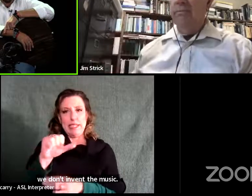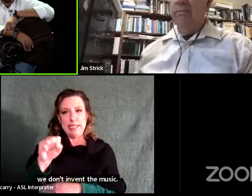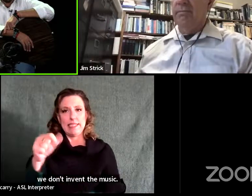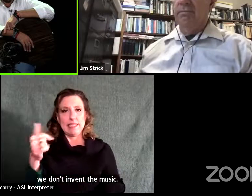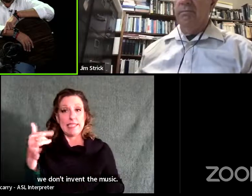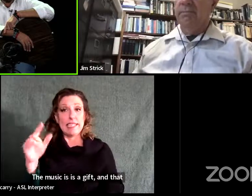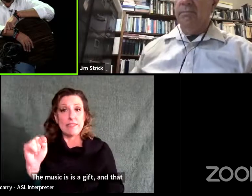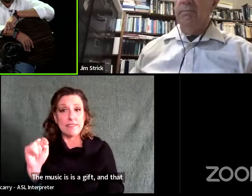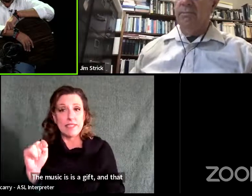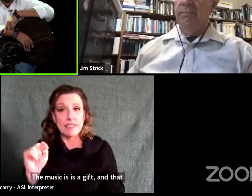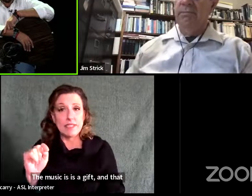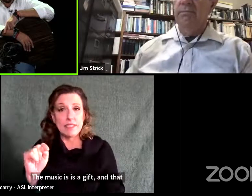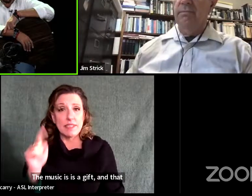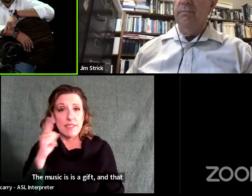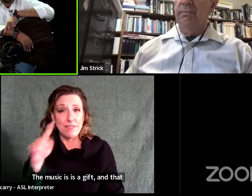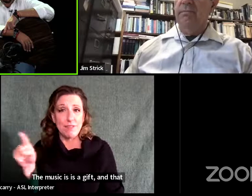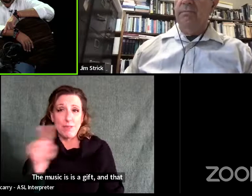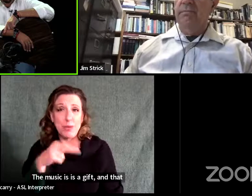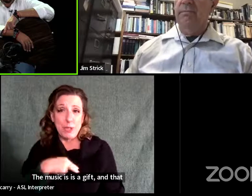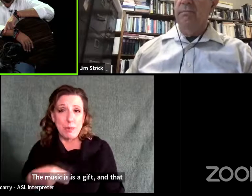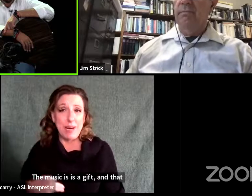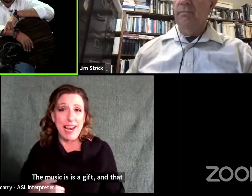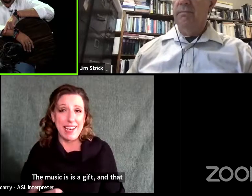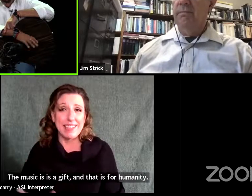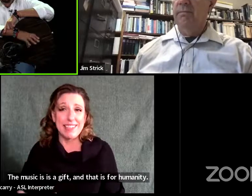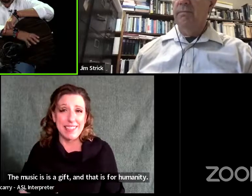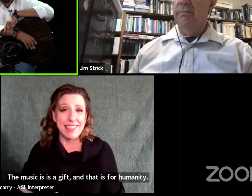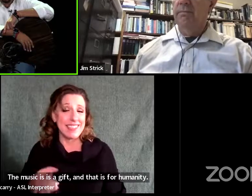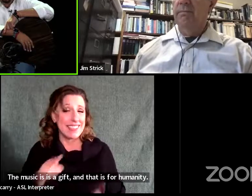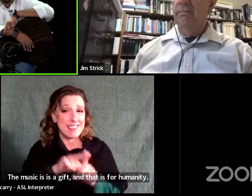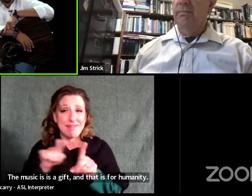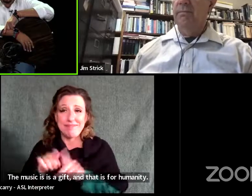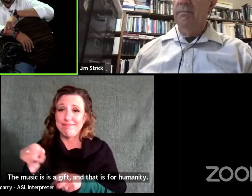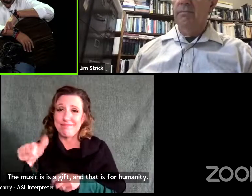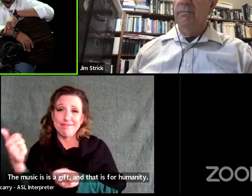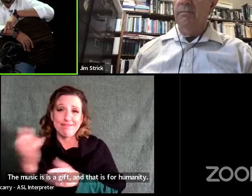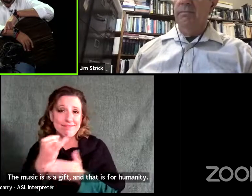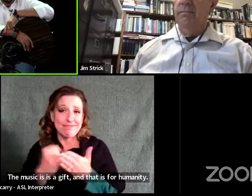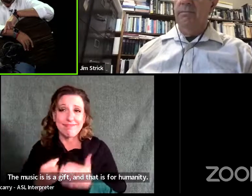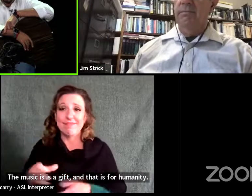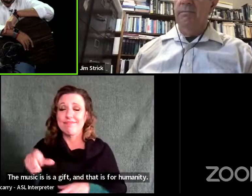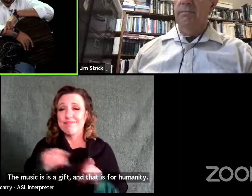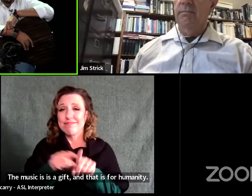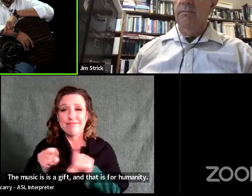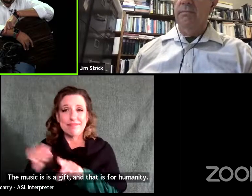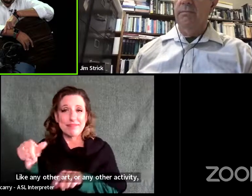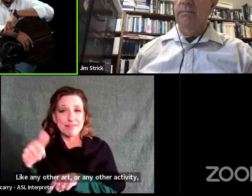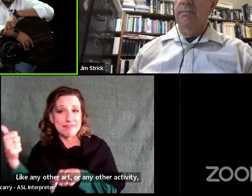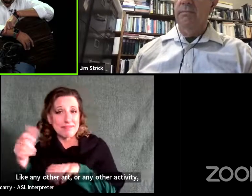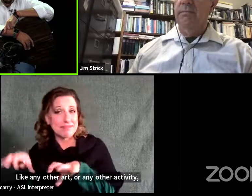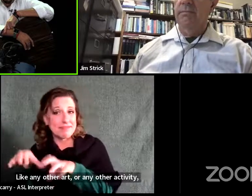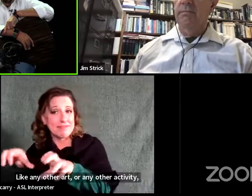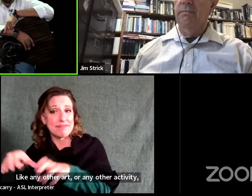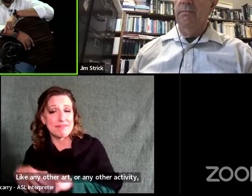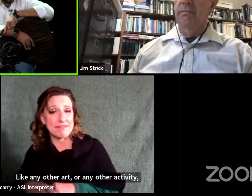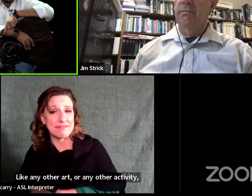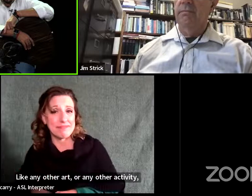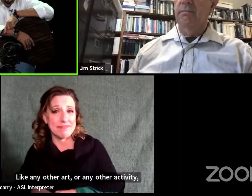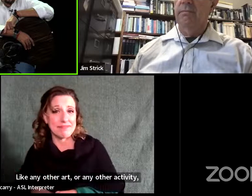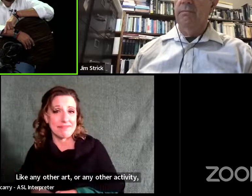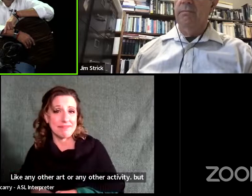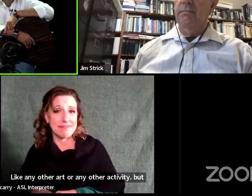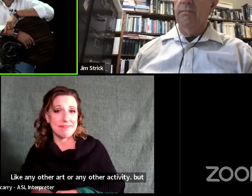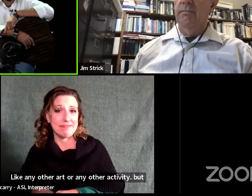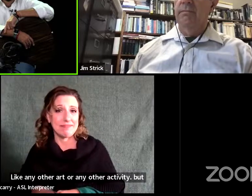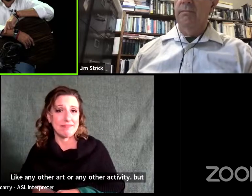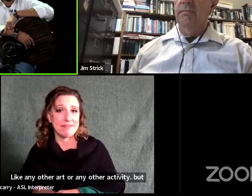that is for humanity, like any other art or any other activity. But to